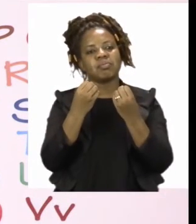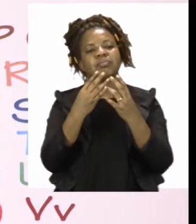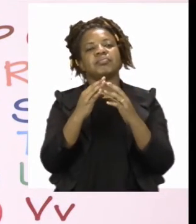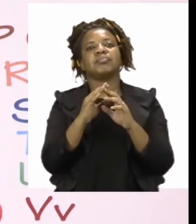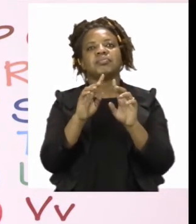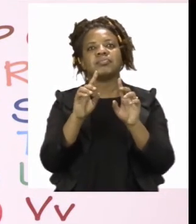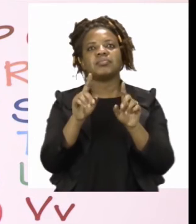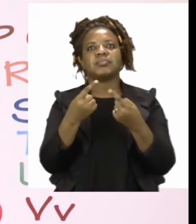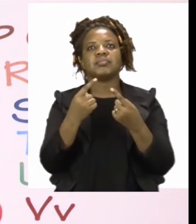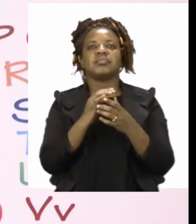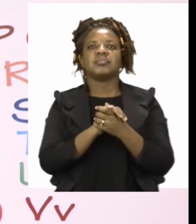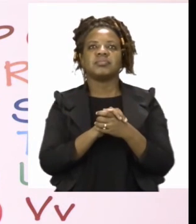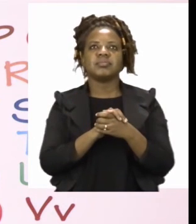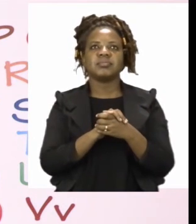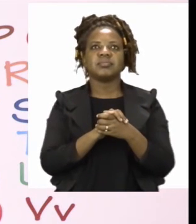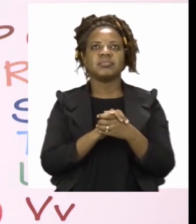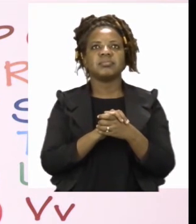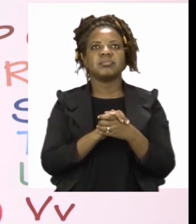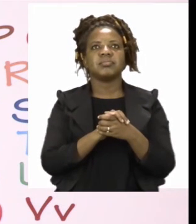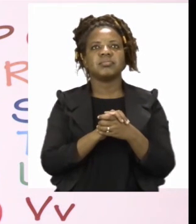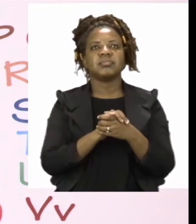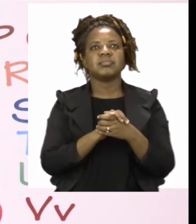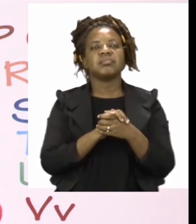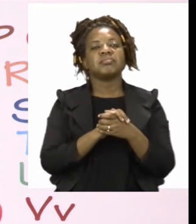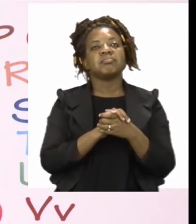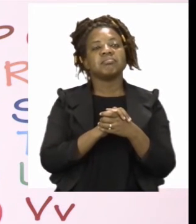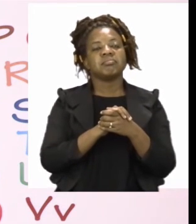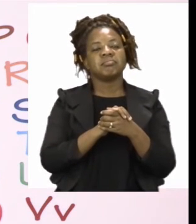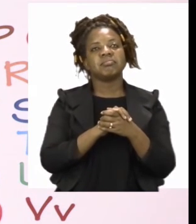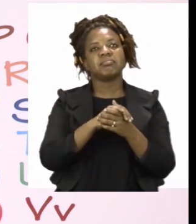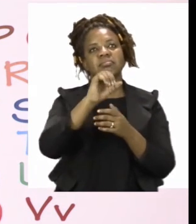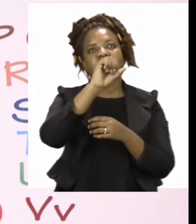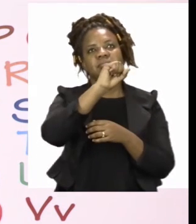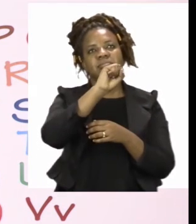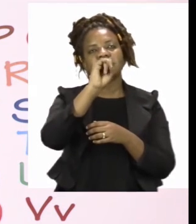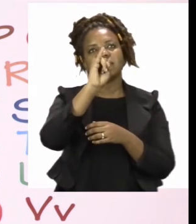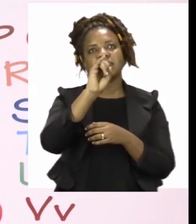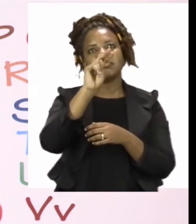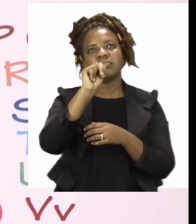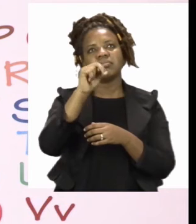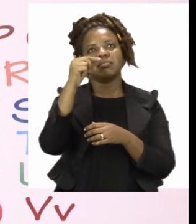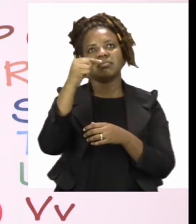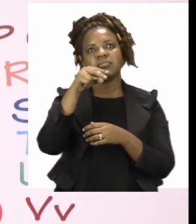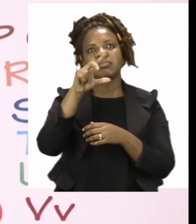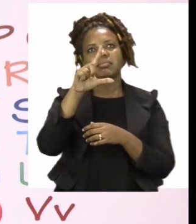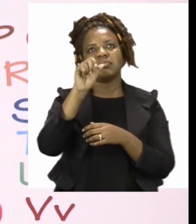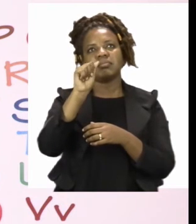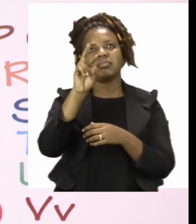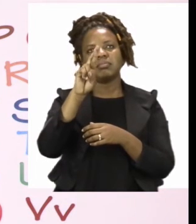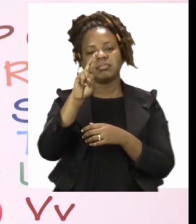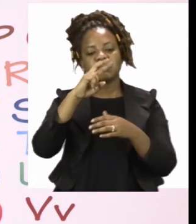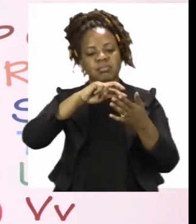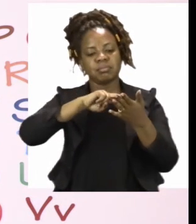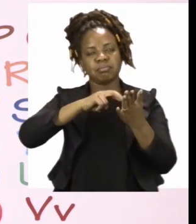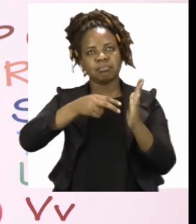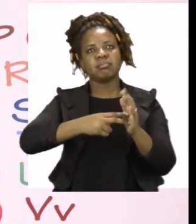notice at the board on the top I have said singular means one. So when something